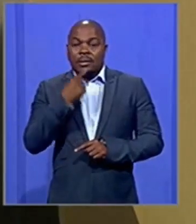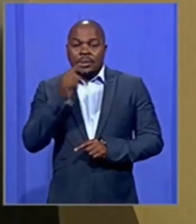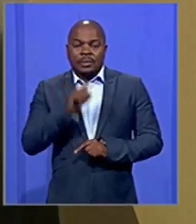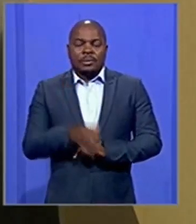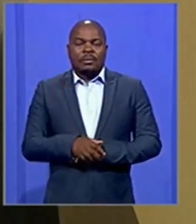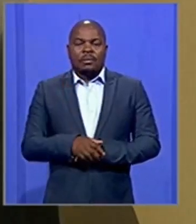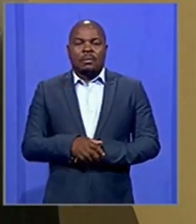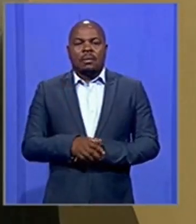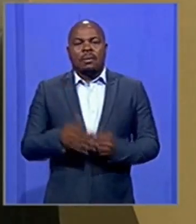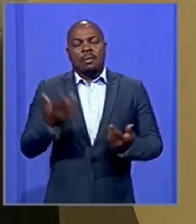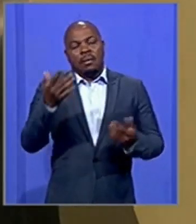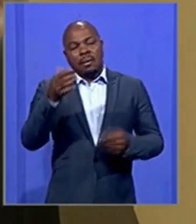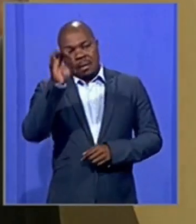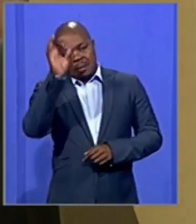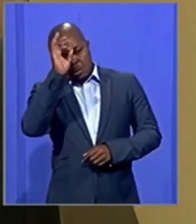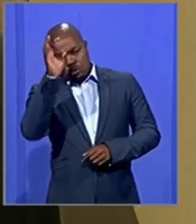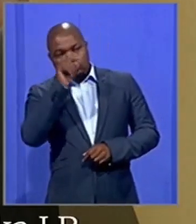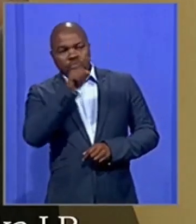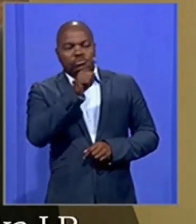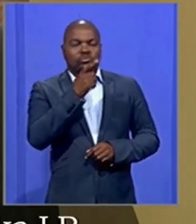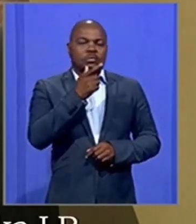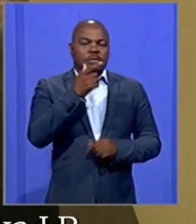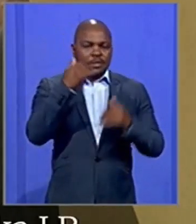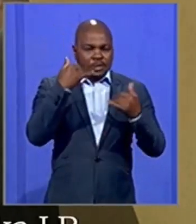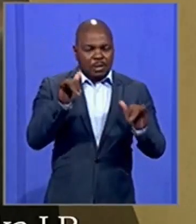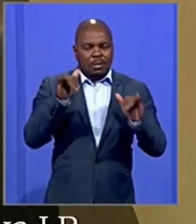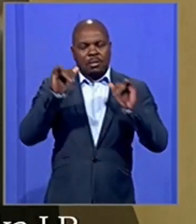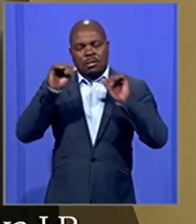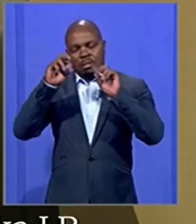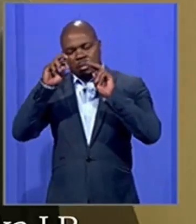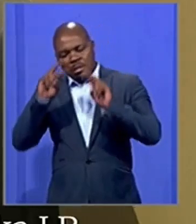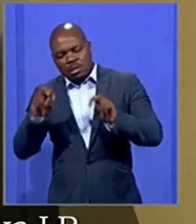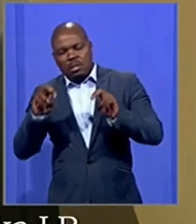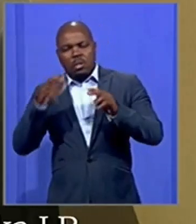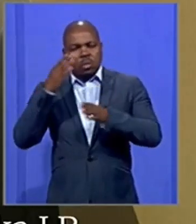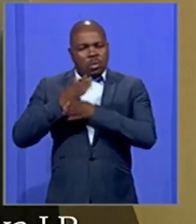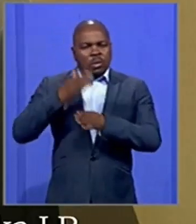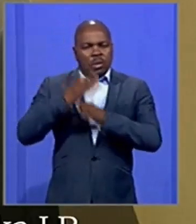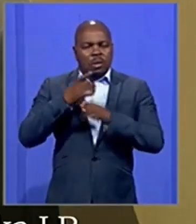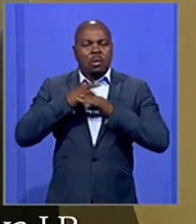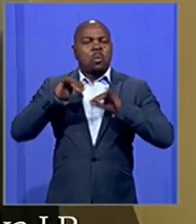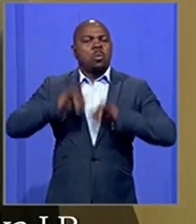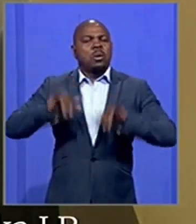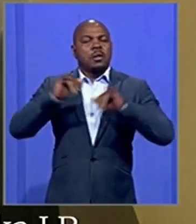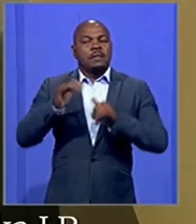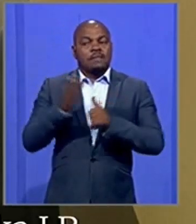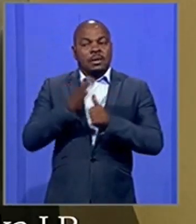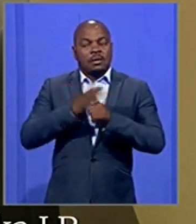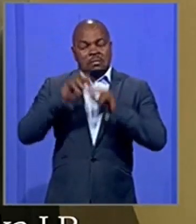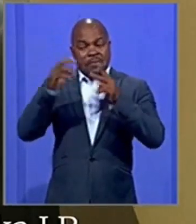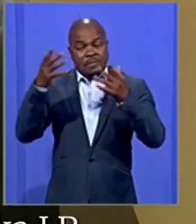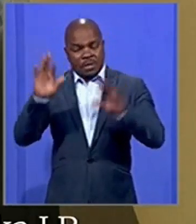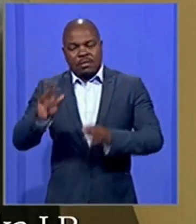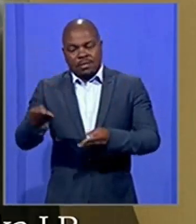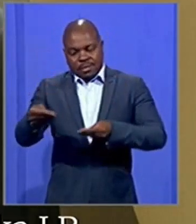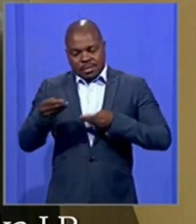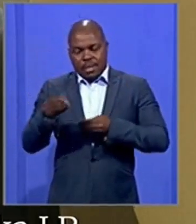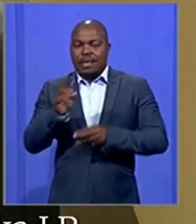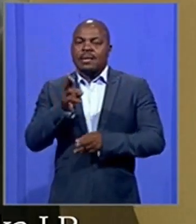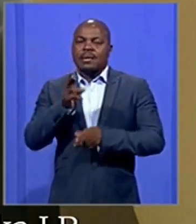our law enforcement officers, they are still hard at work. We are still waiting for the report that will then give us